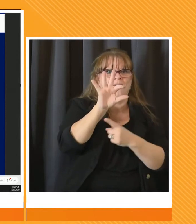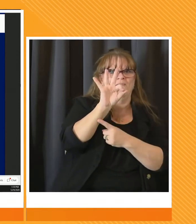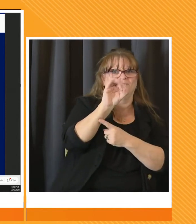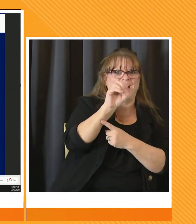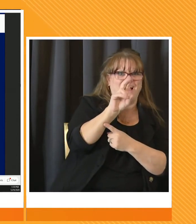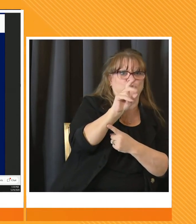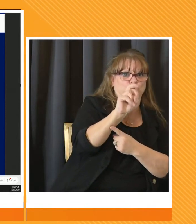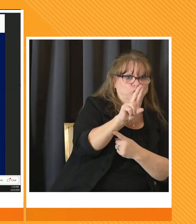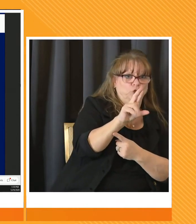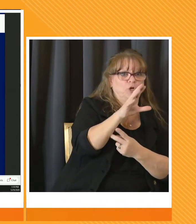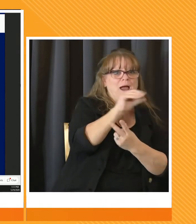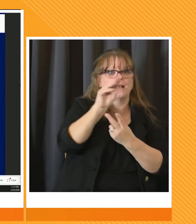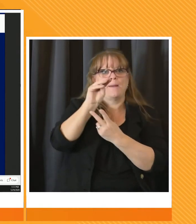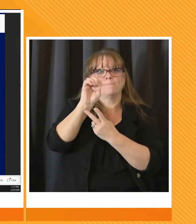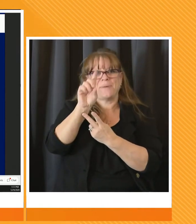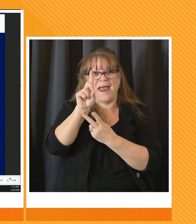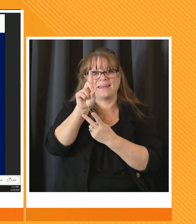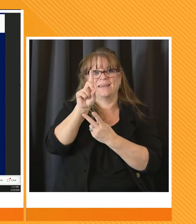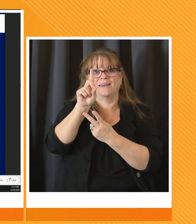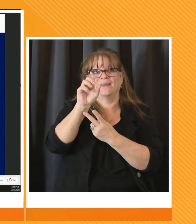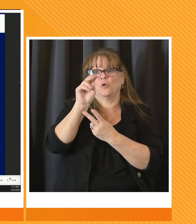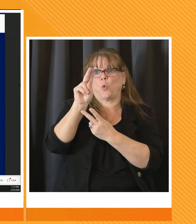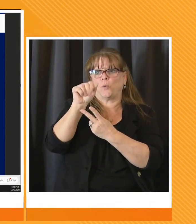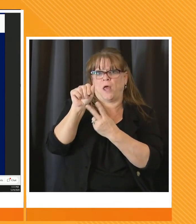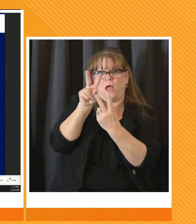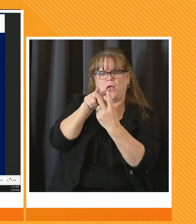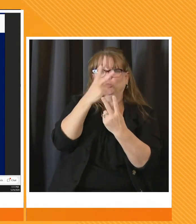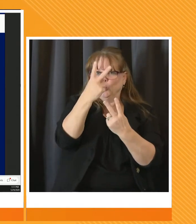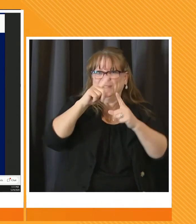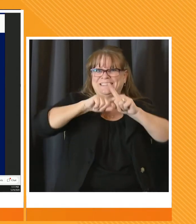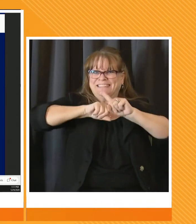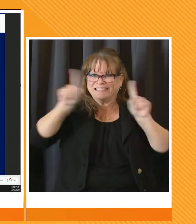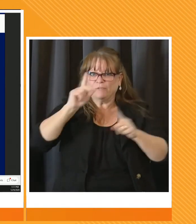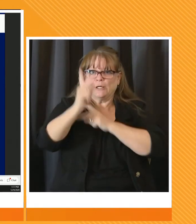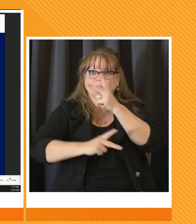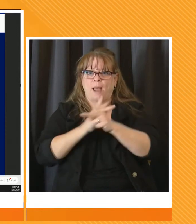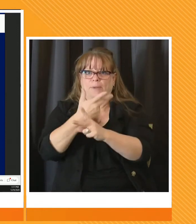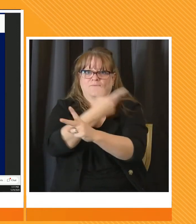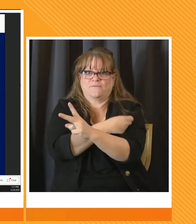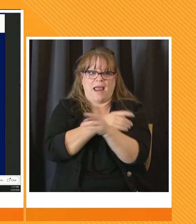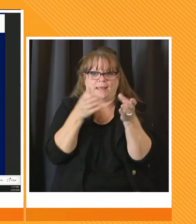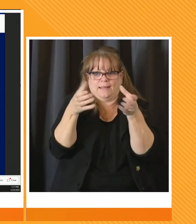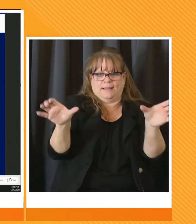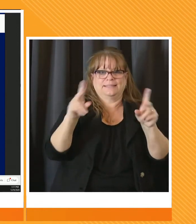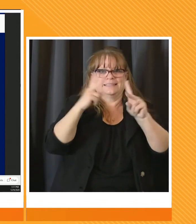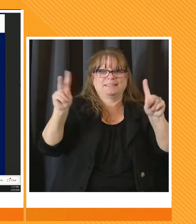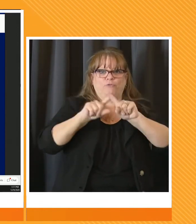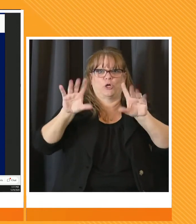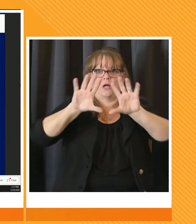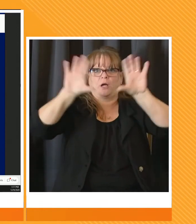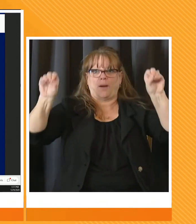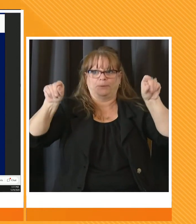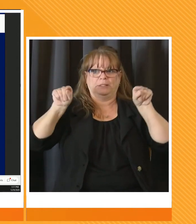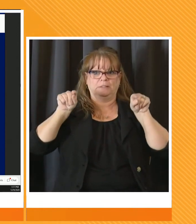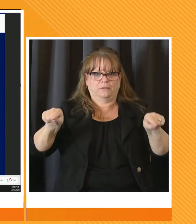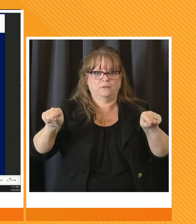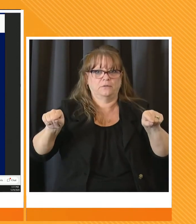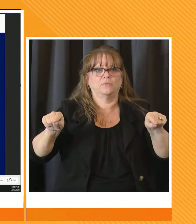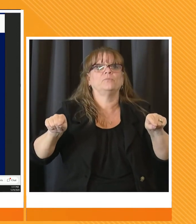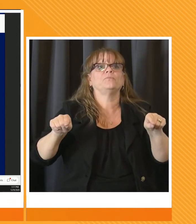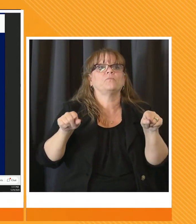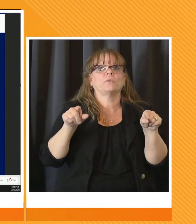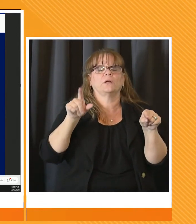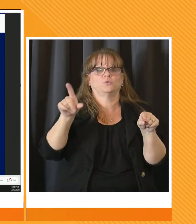2-dose vaccine. The second dose is on day 21. Efficacy is at 95%, and that is the one that we